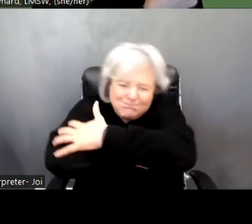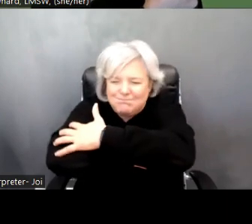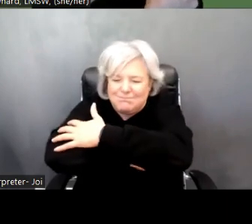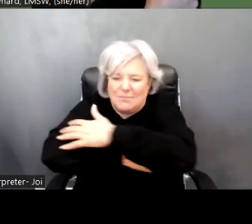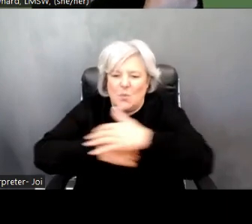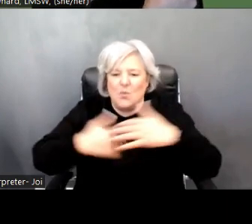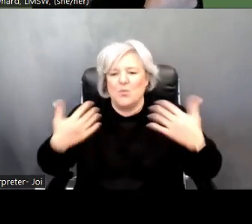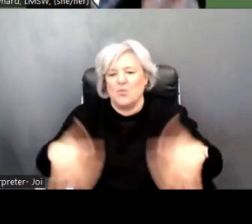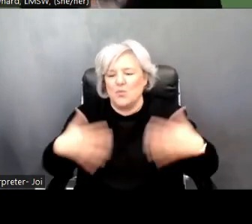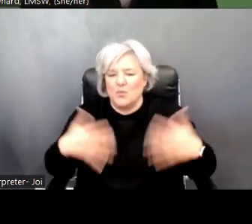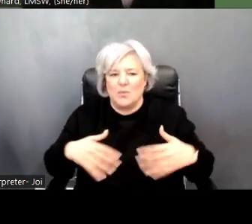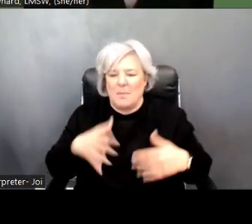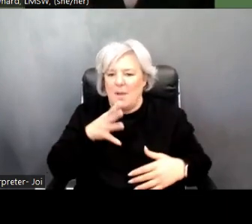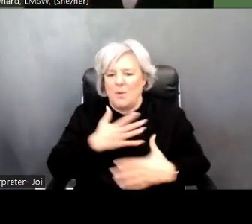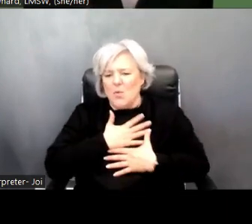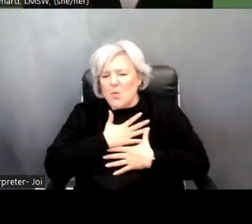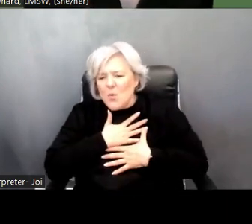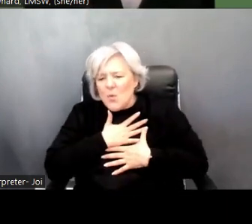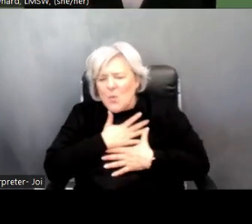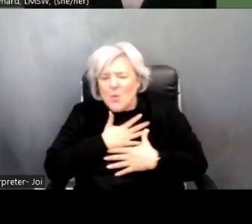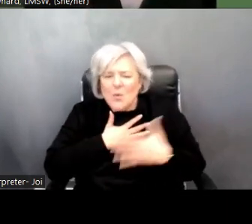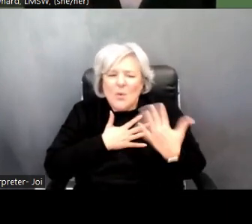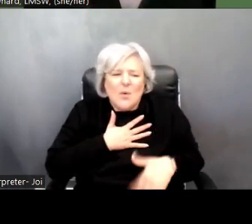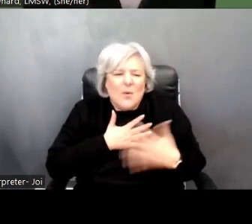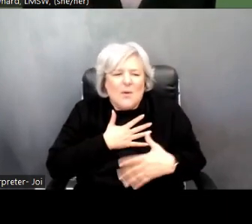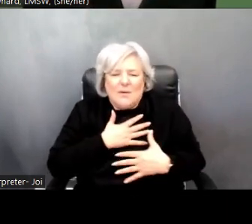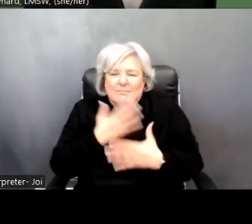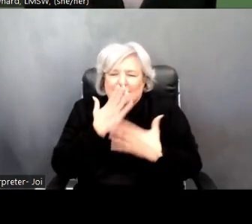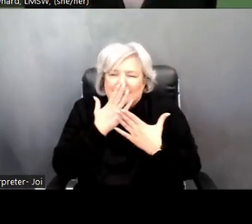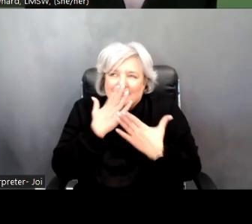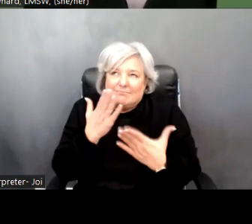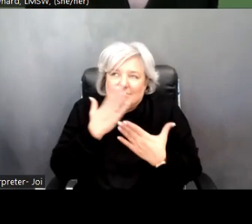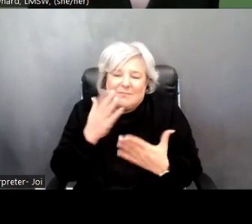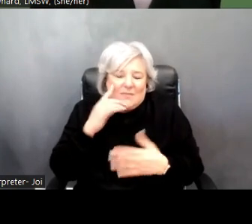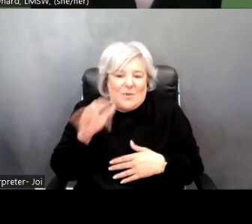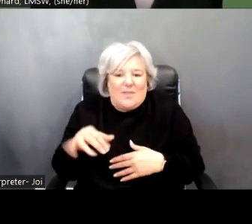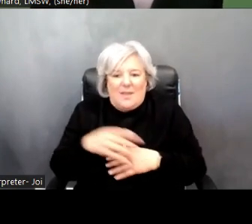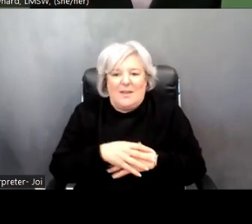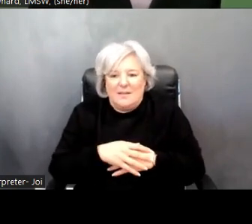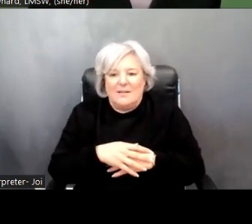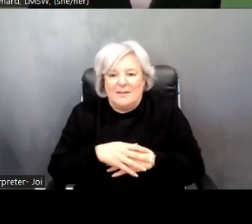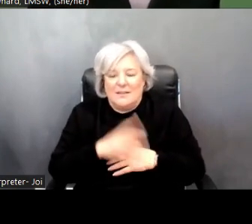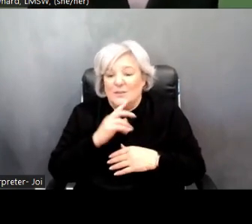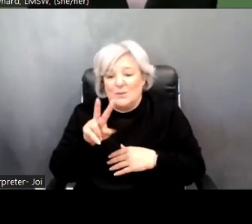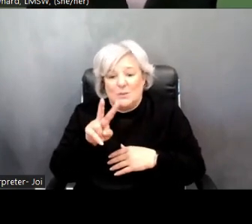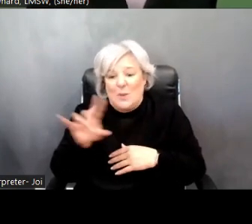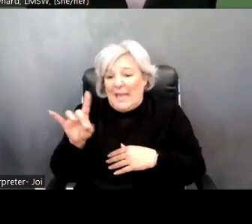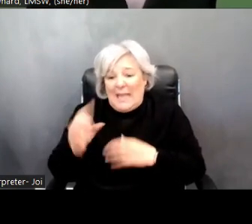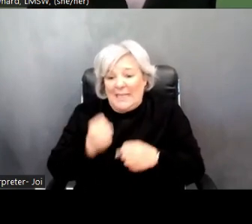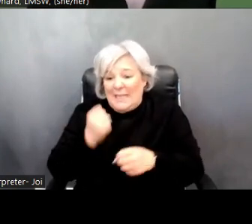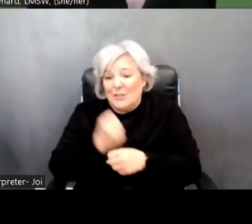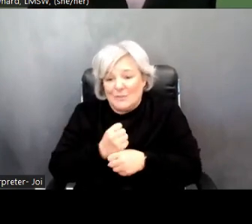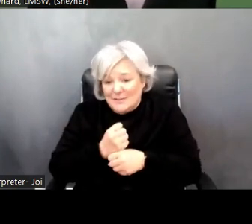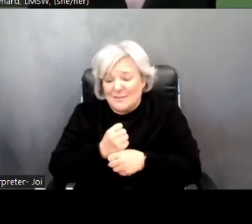full on body hug. And mom was so grateful. It took 28 years for her daughter